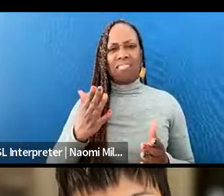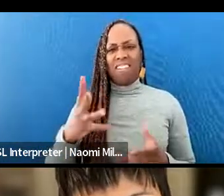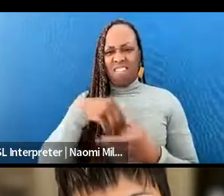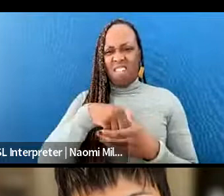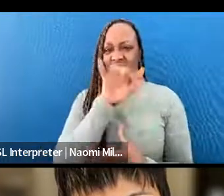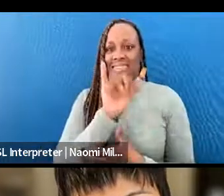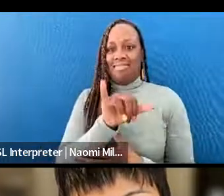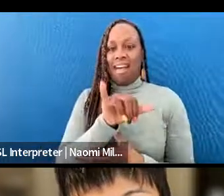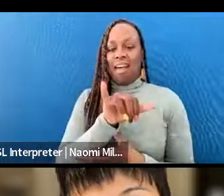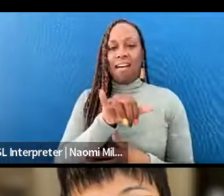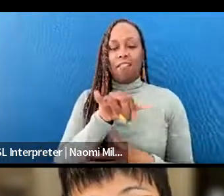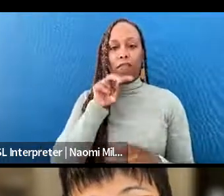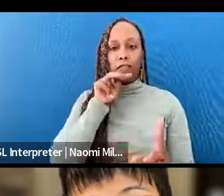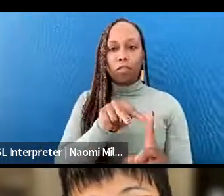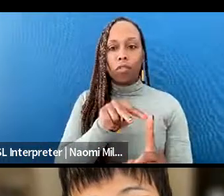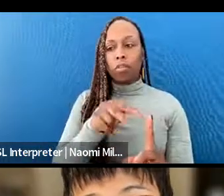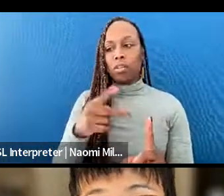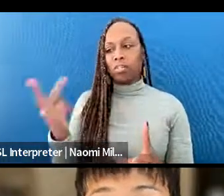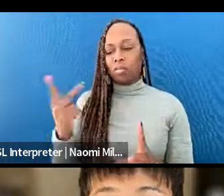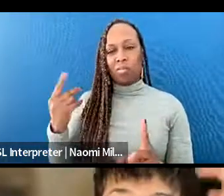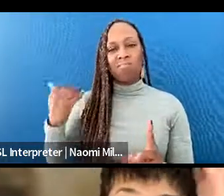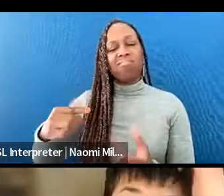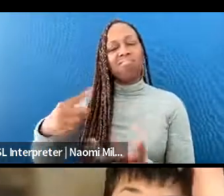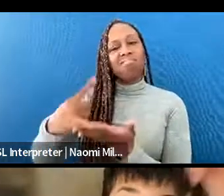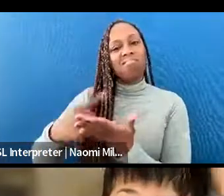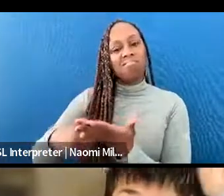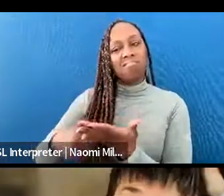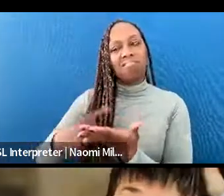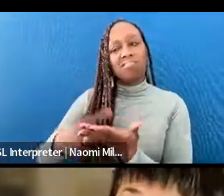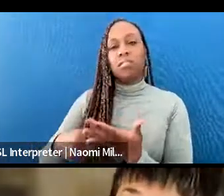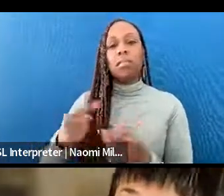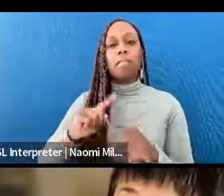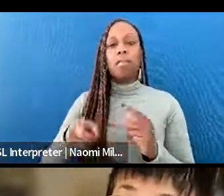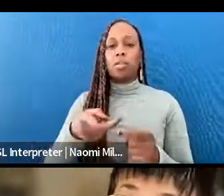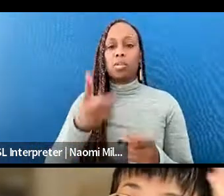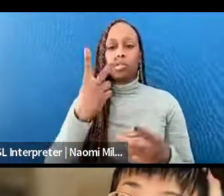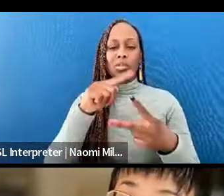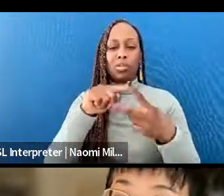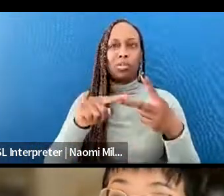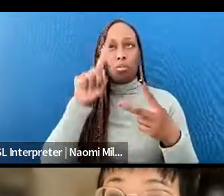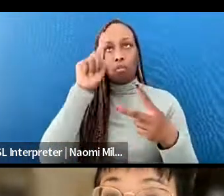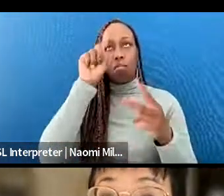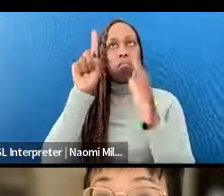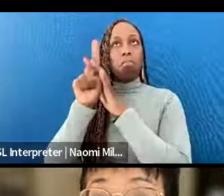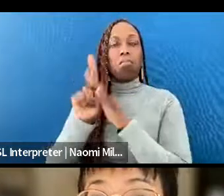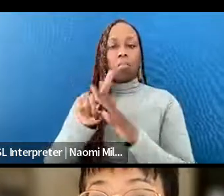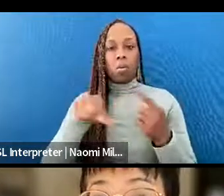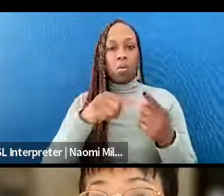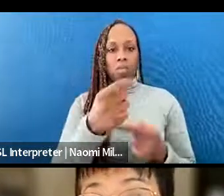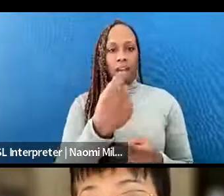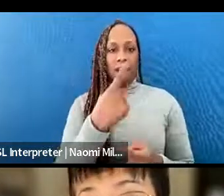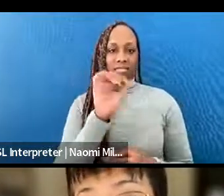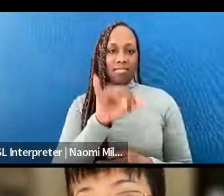that we often talk about and discuss. But those are the two thoughts that came to my mind when you asked that.